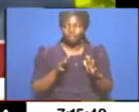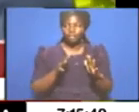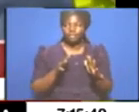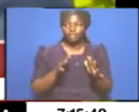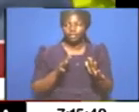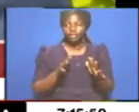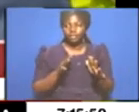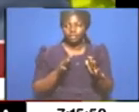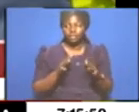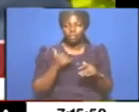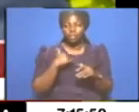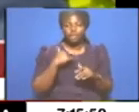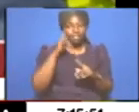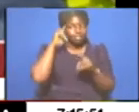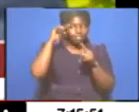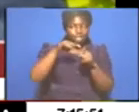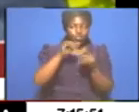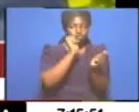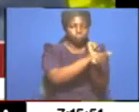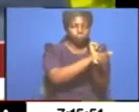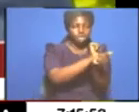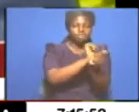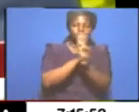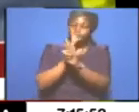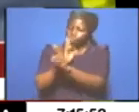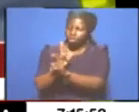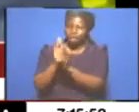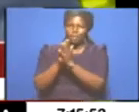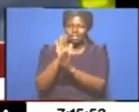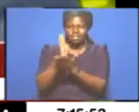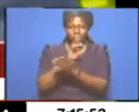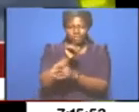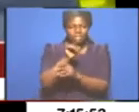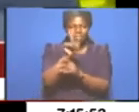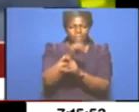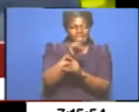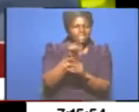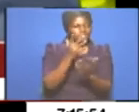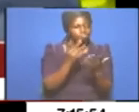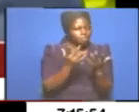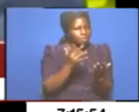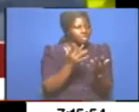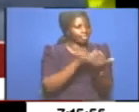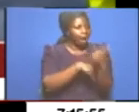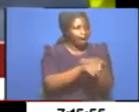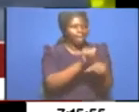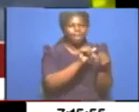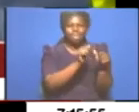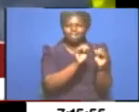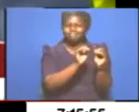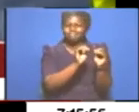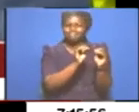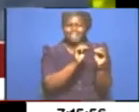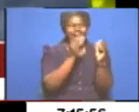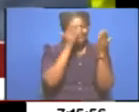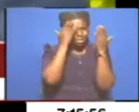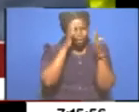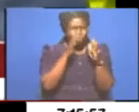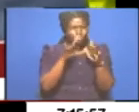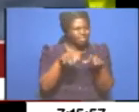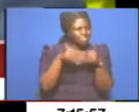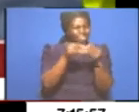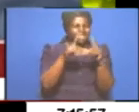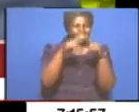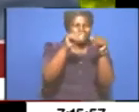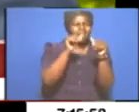there's an intention to arrest them and charge them with this, some of these offenses, probably negligence, but probably, I don't know exactly how they're going to word it, but if